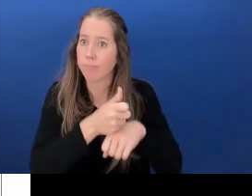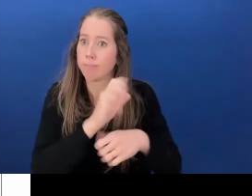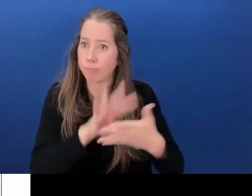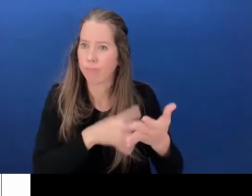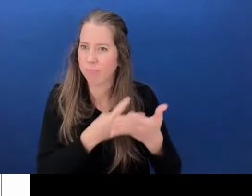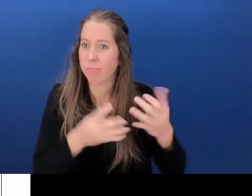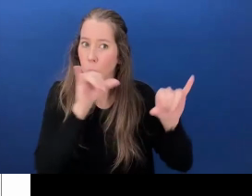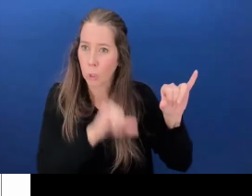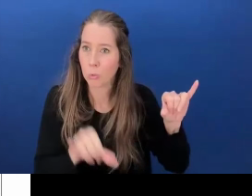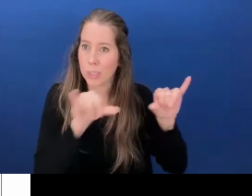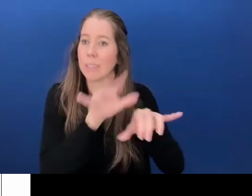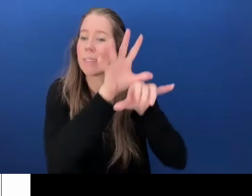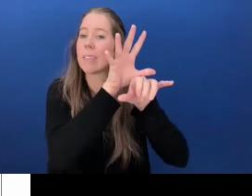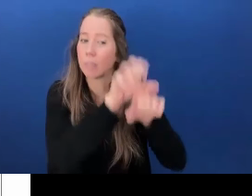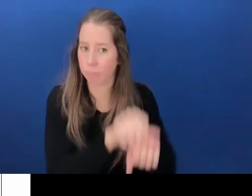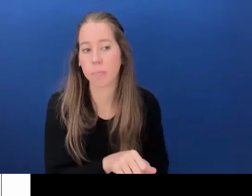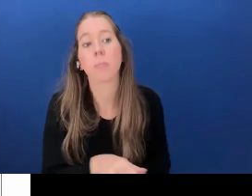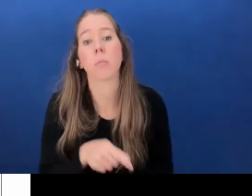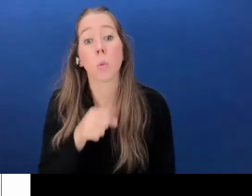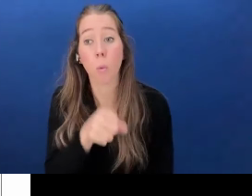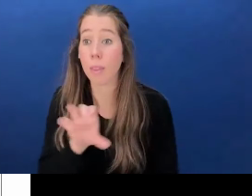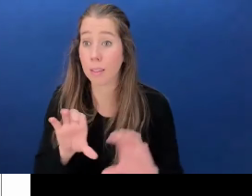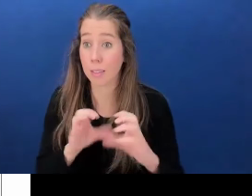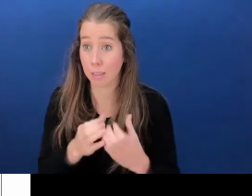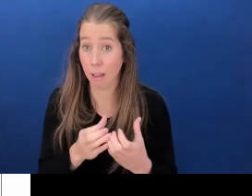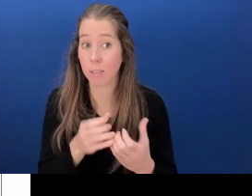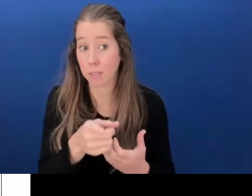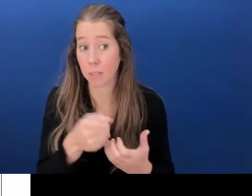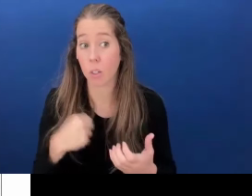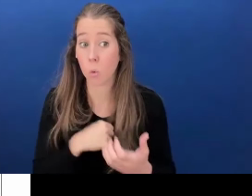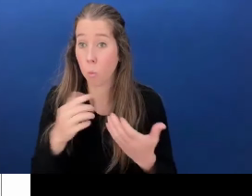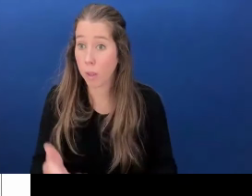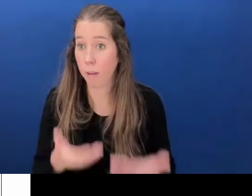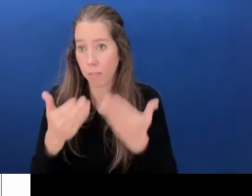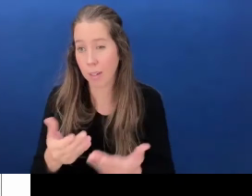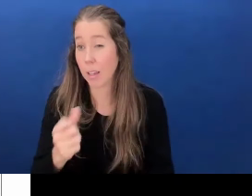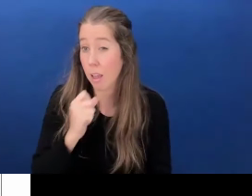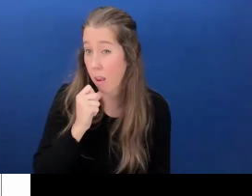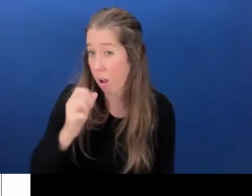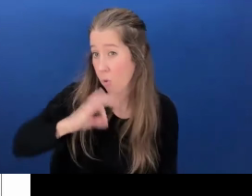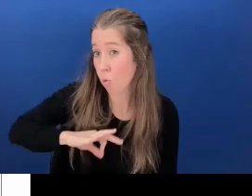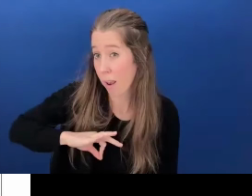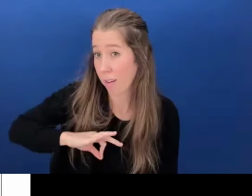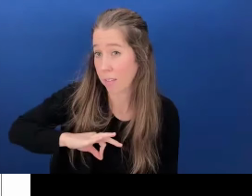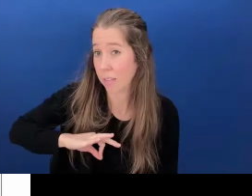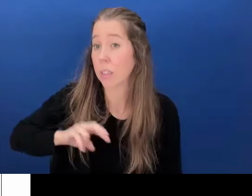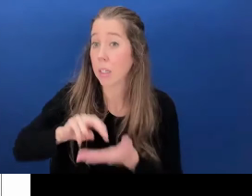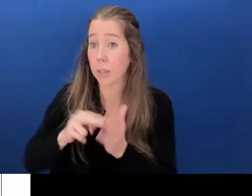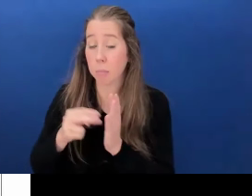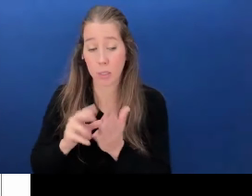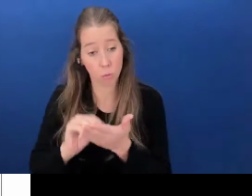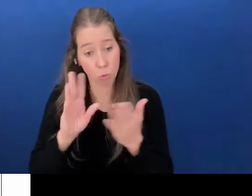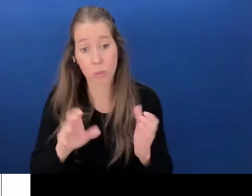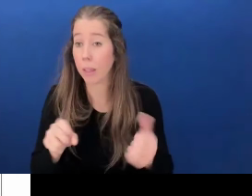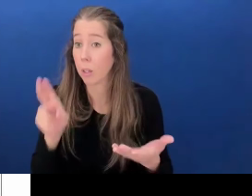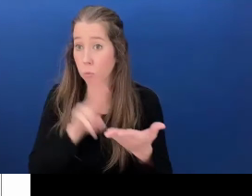it. So this class that we offer, it is a non-credit class here on campus, so students can enroll for it